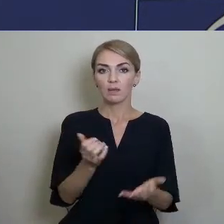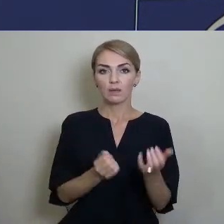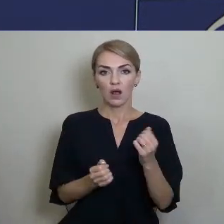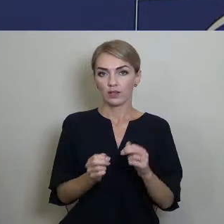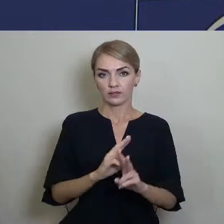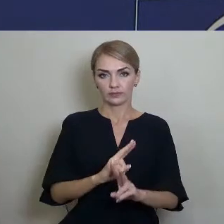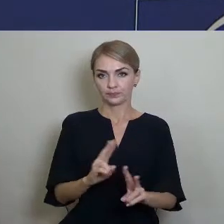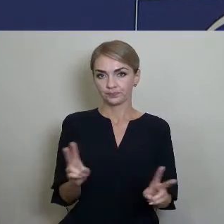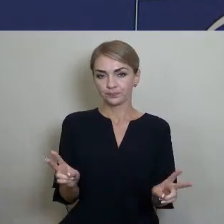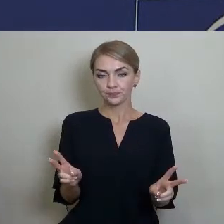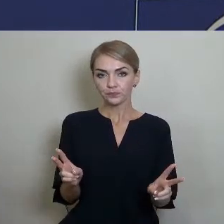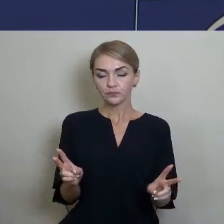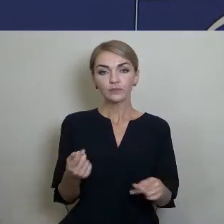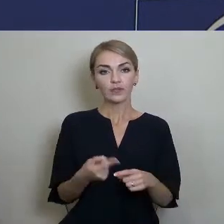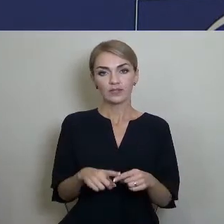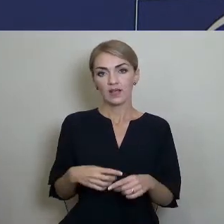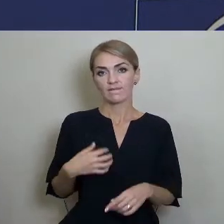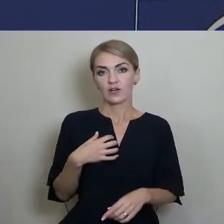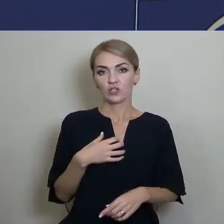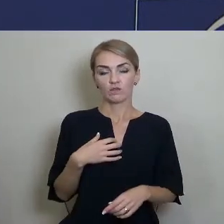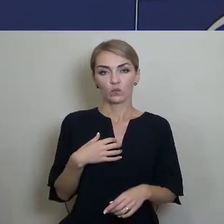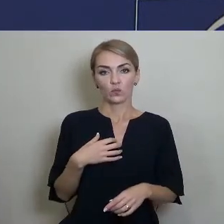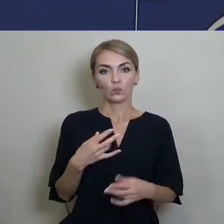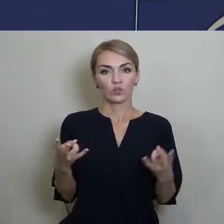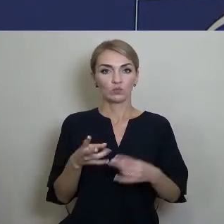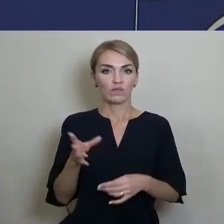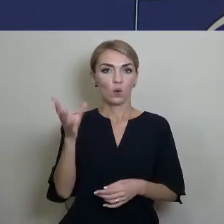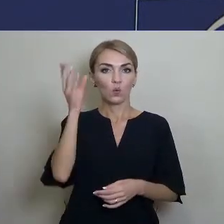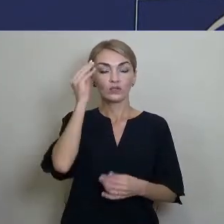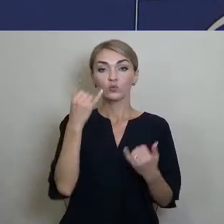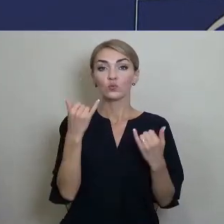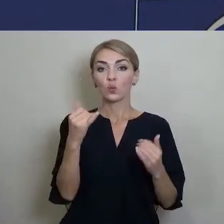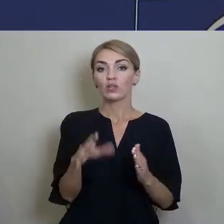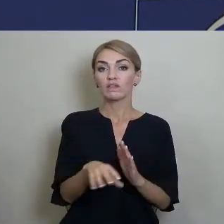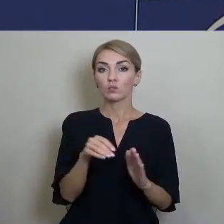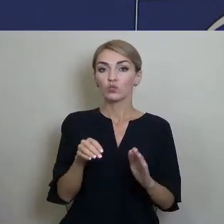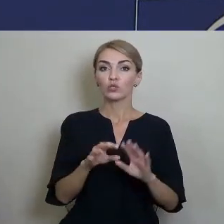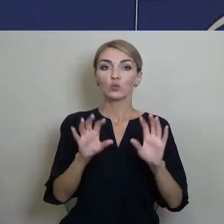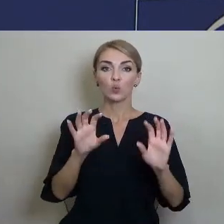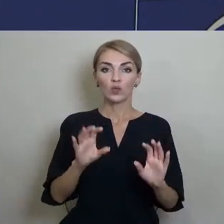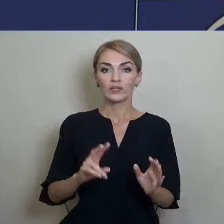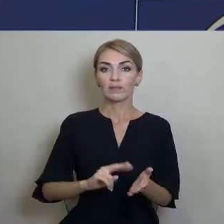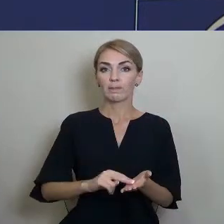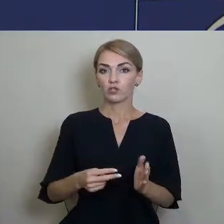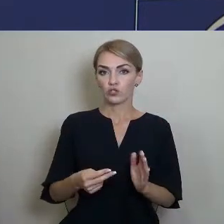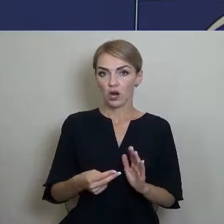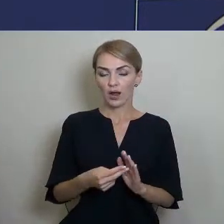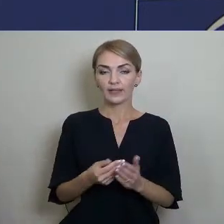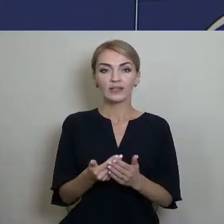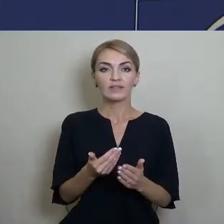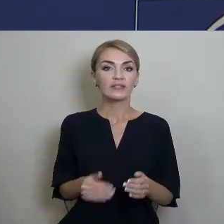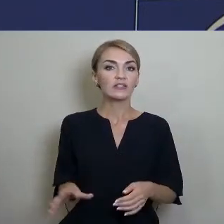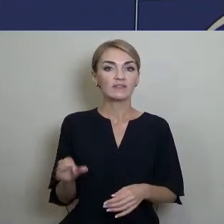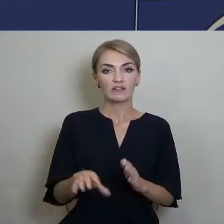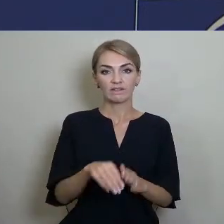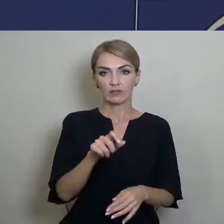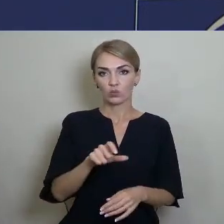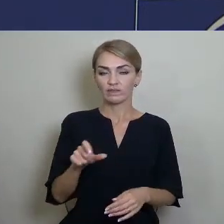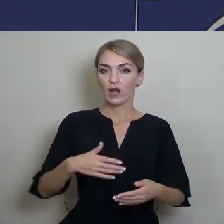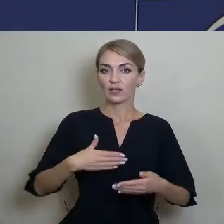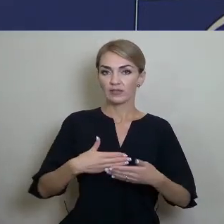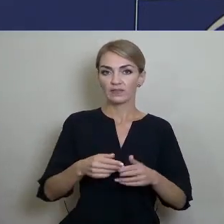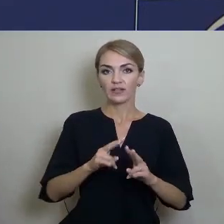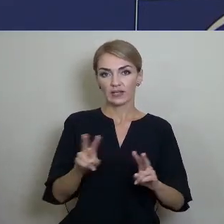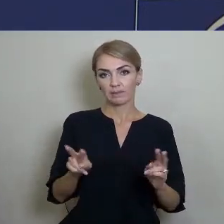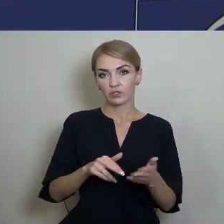percentage, then 50% cannot be got by any of the candidates, and we need to take that into consideration. Electoral